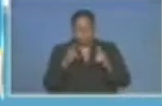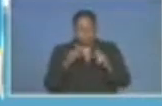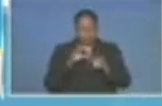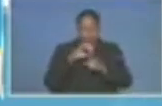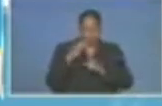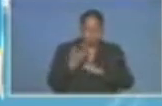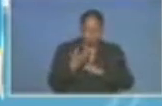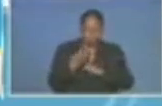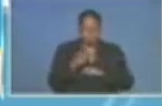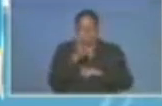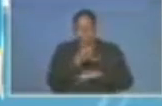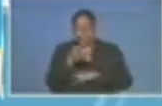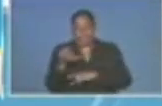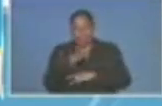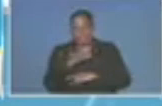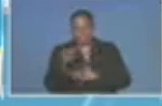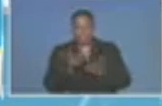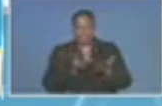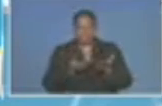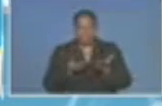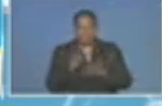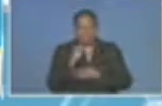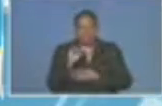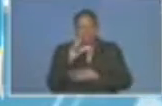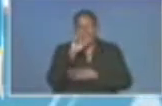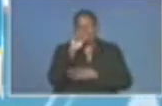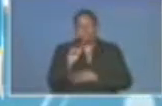and culture and miscellaneous goods and services by 3% each.